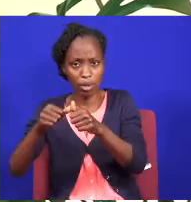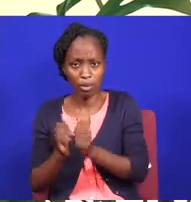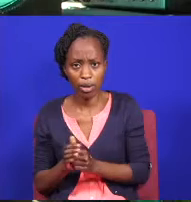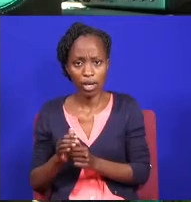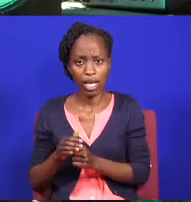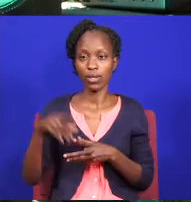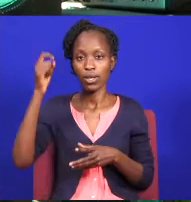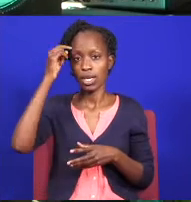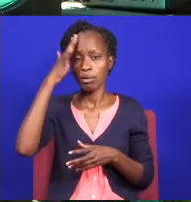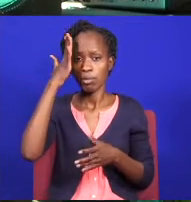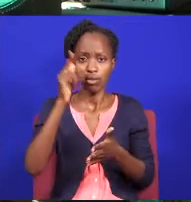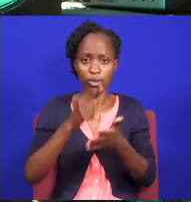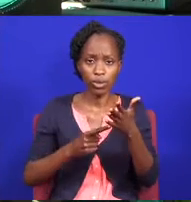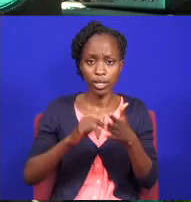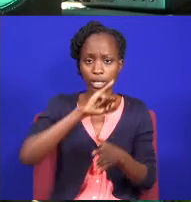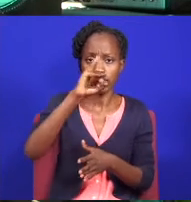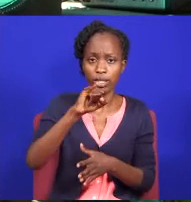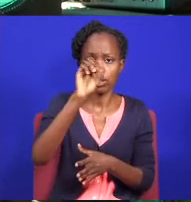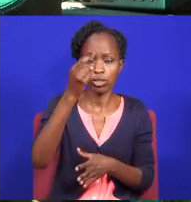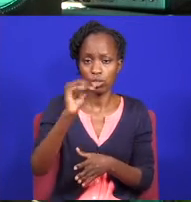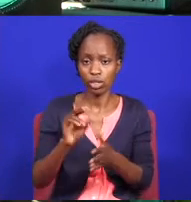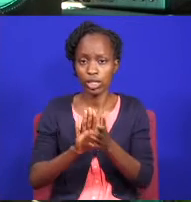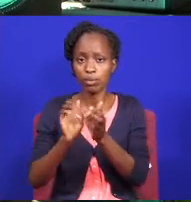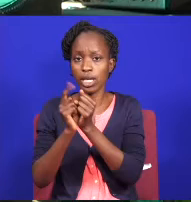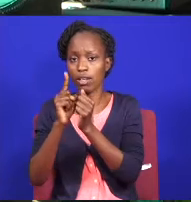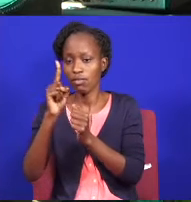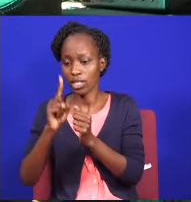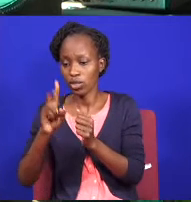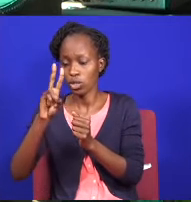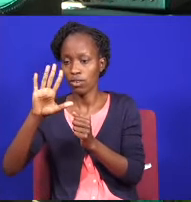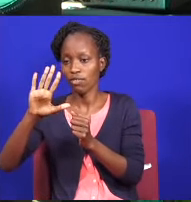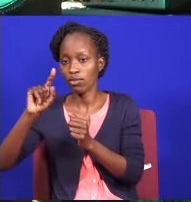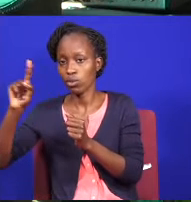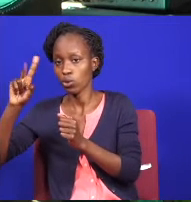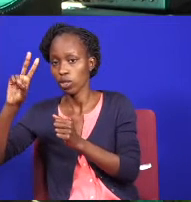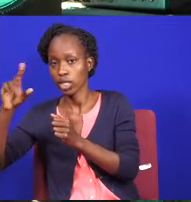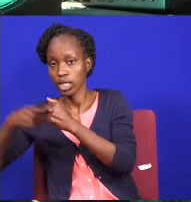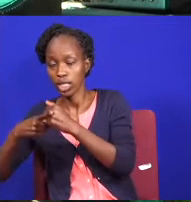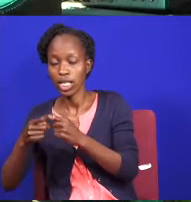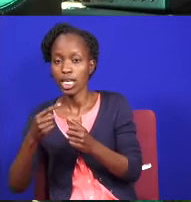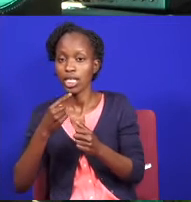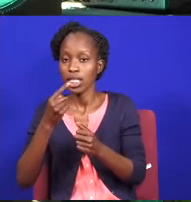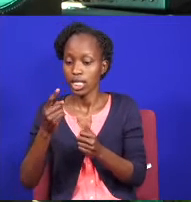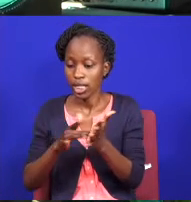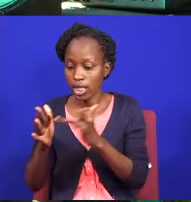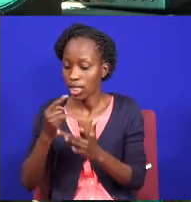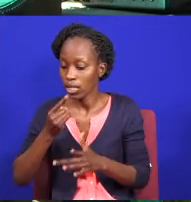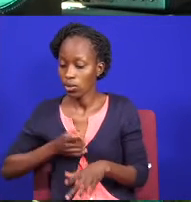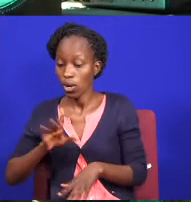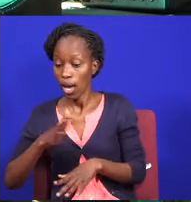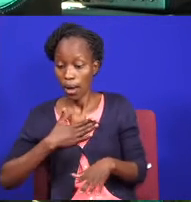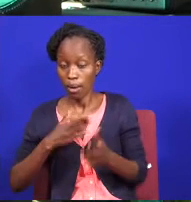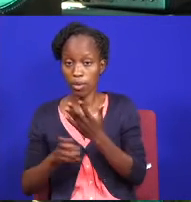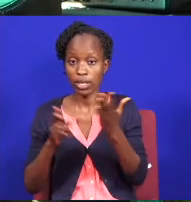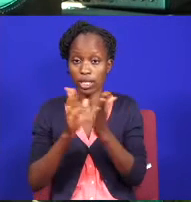it? John chapter 11, verse 25 to 26. Mm-hmm. It says, Jesus said to her, I am the resurrection